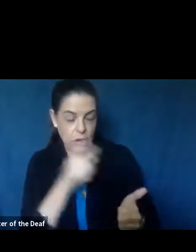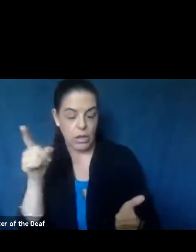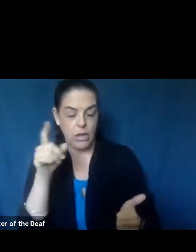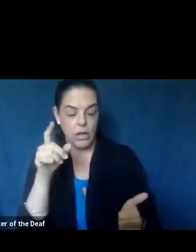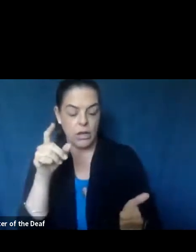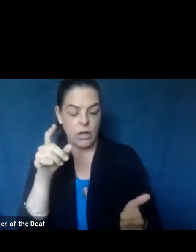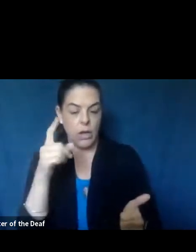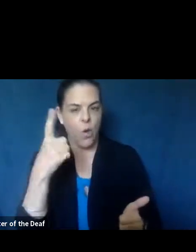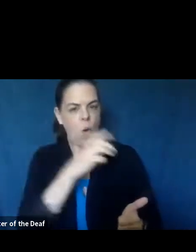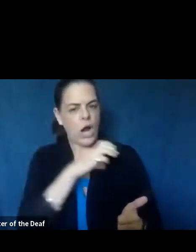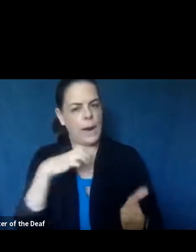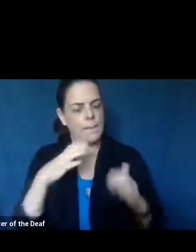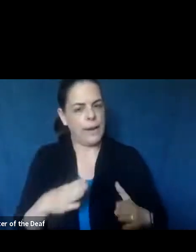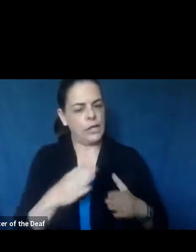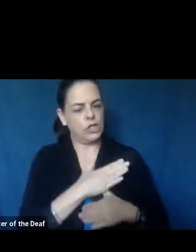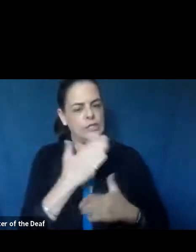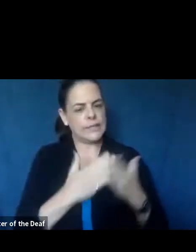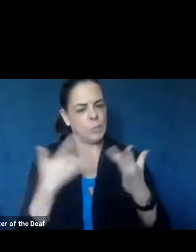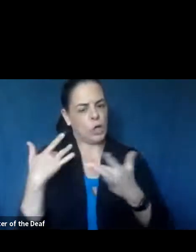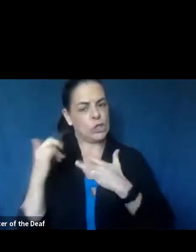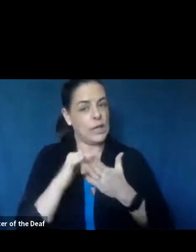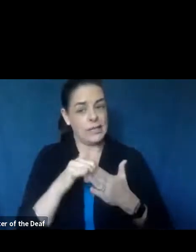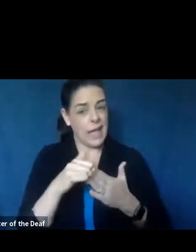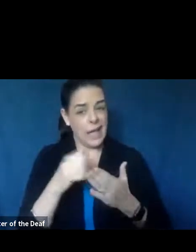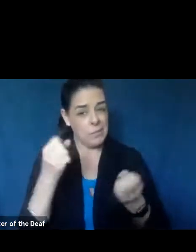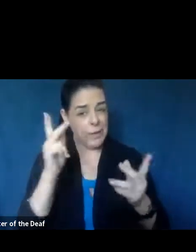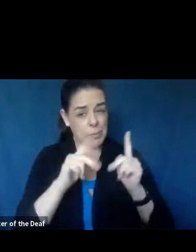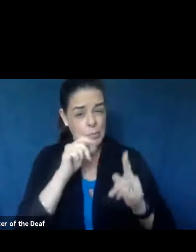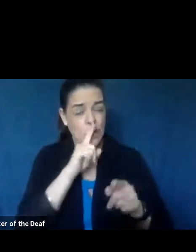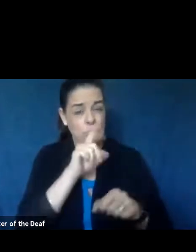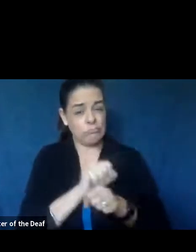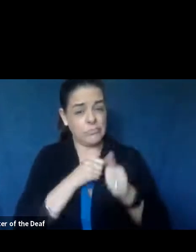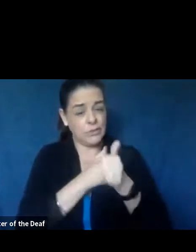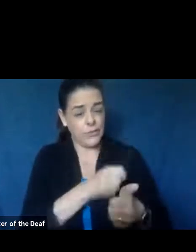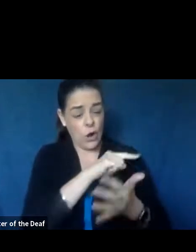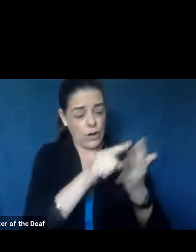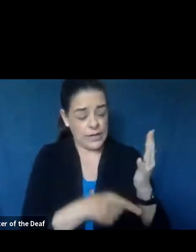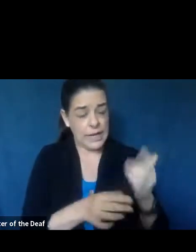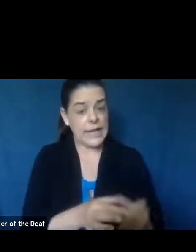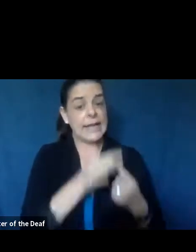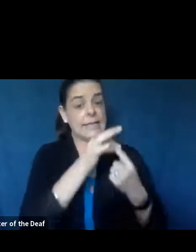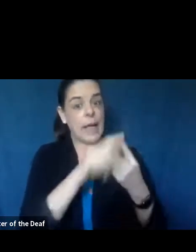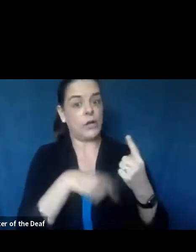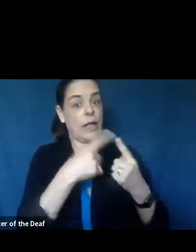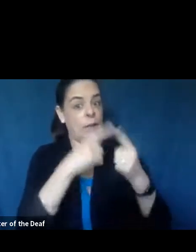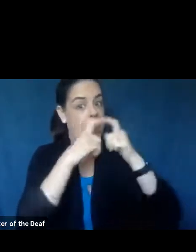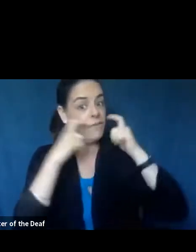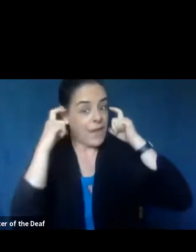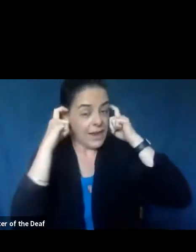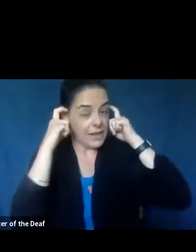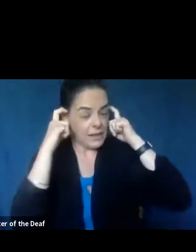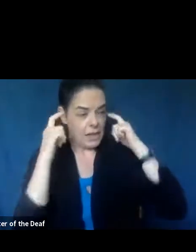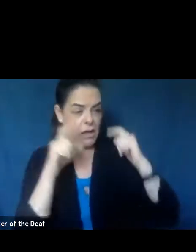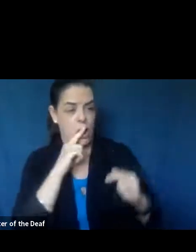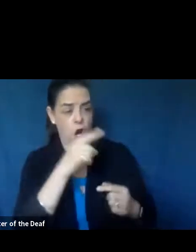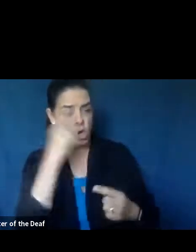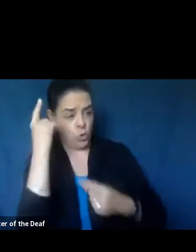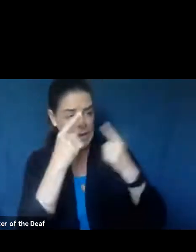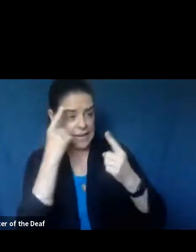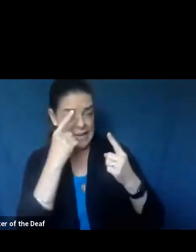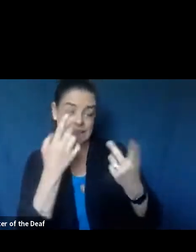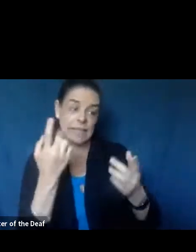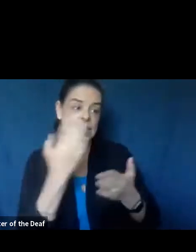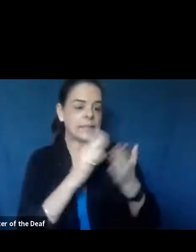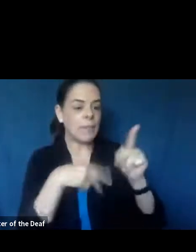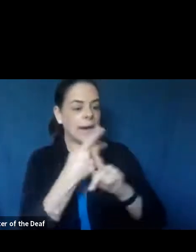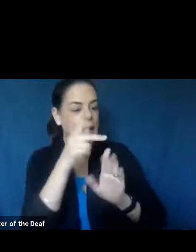concerns this morning about people not actually following them, specifically the ones regarding face coverings. Are you considering an enforceable